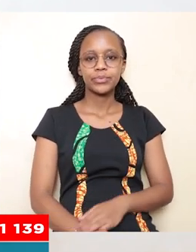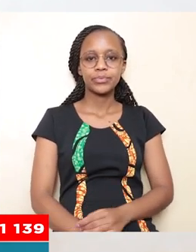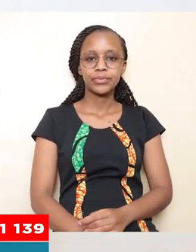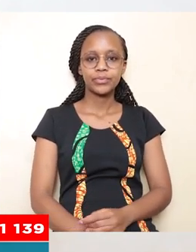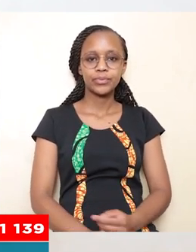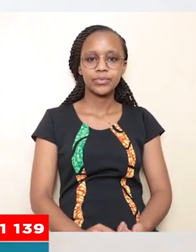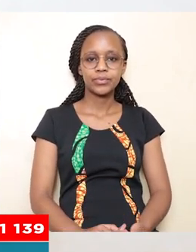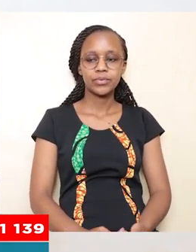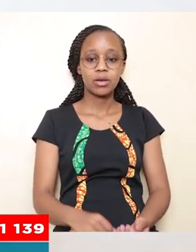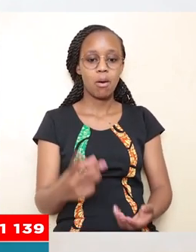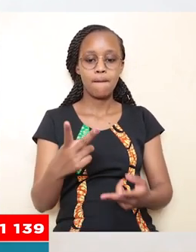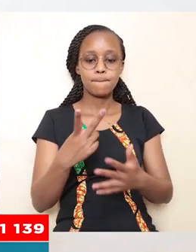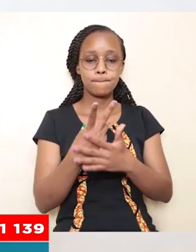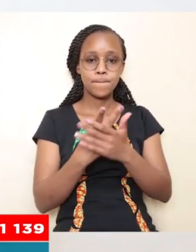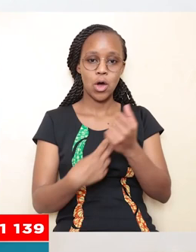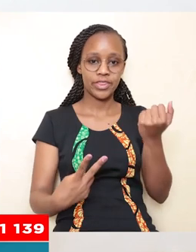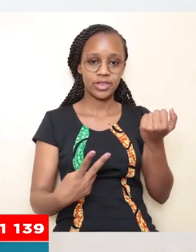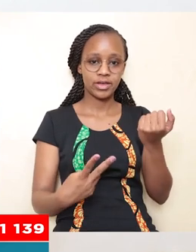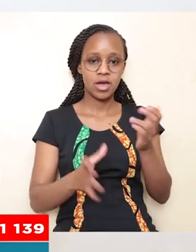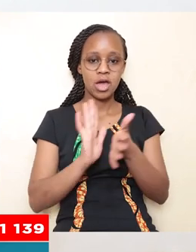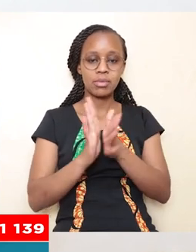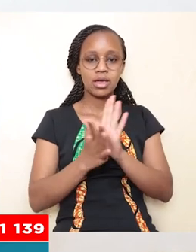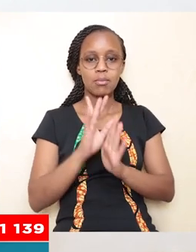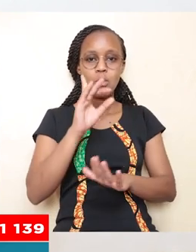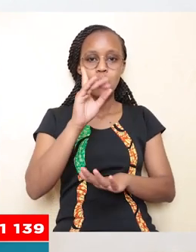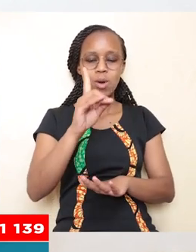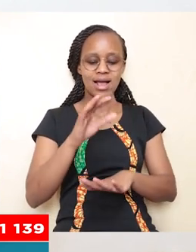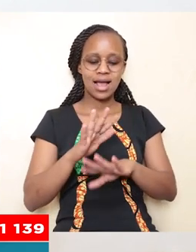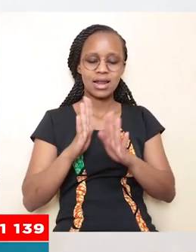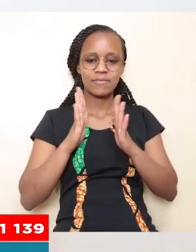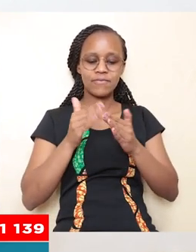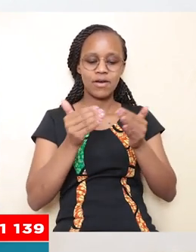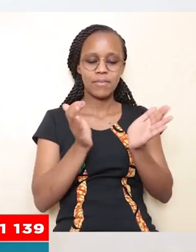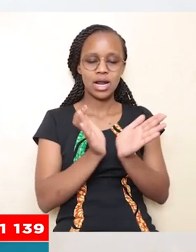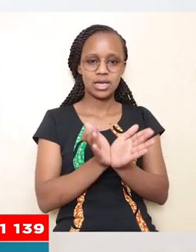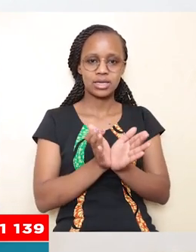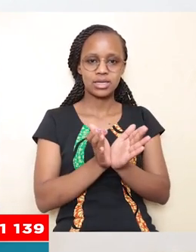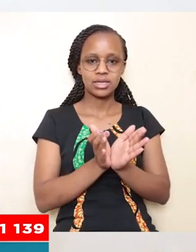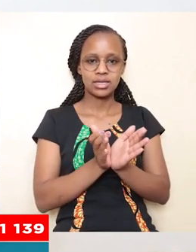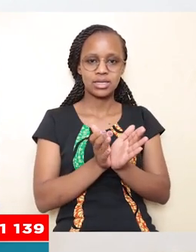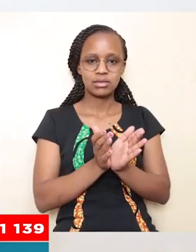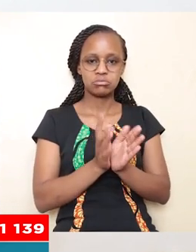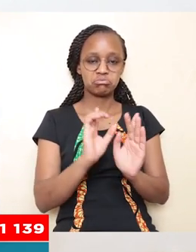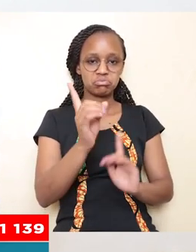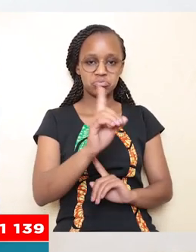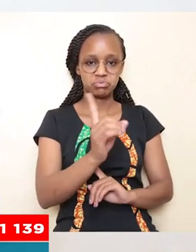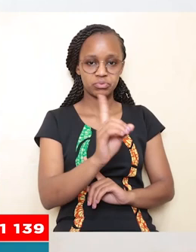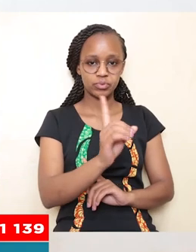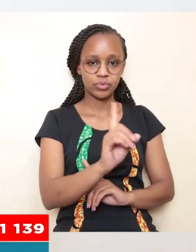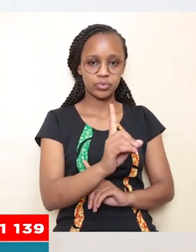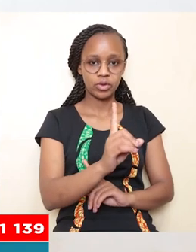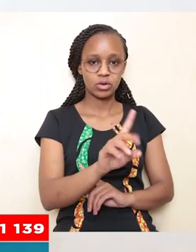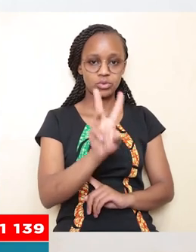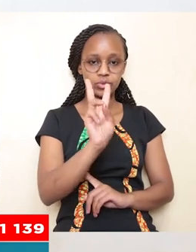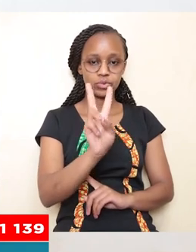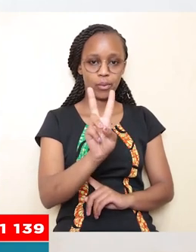and the two shall become one flesh. So they are no longer